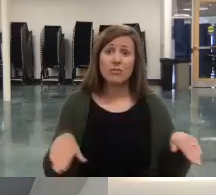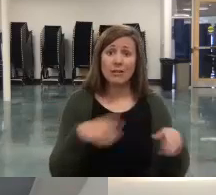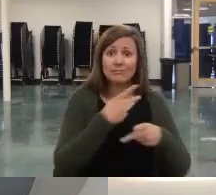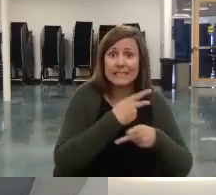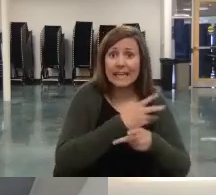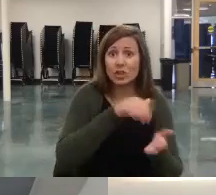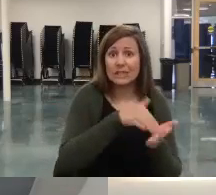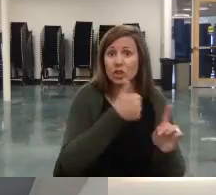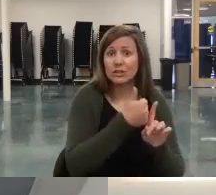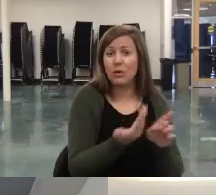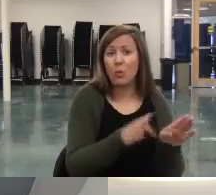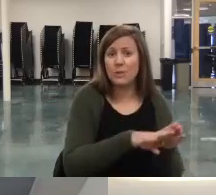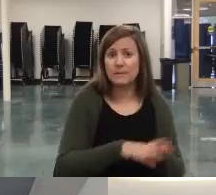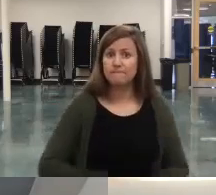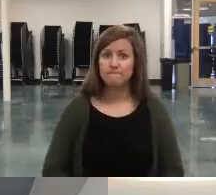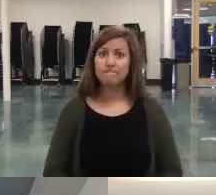closed.